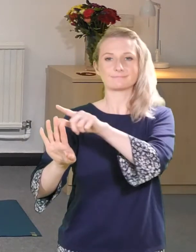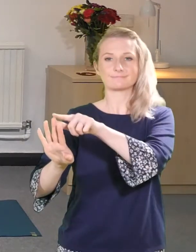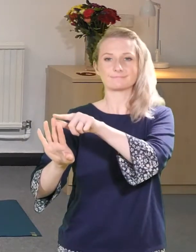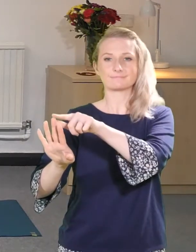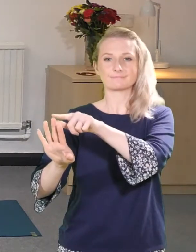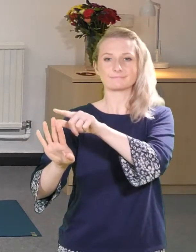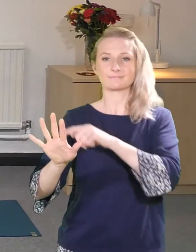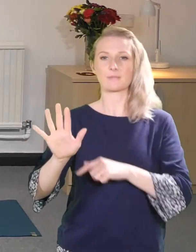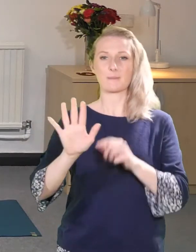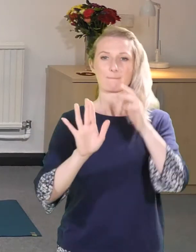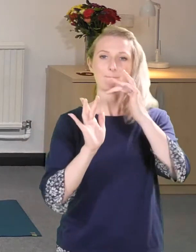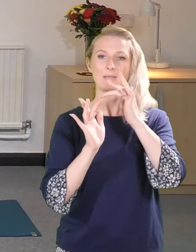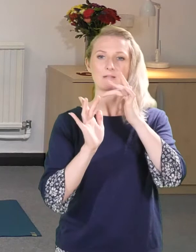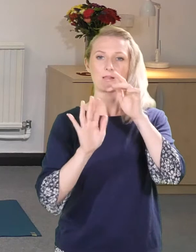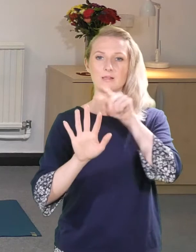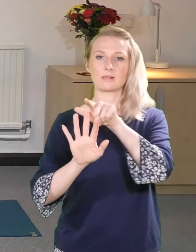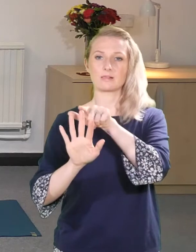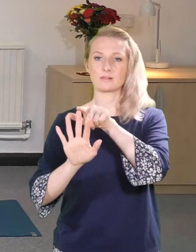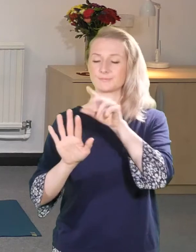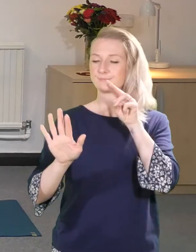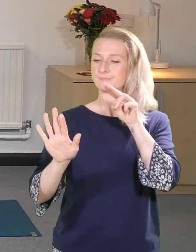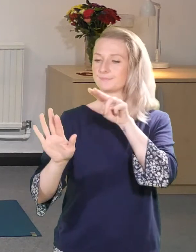here. 5 breaths.